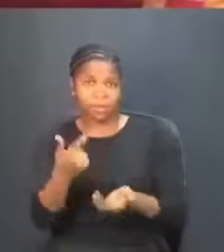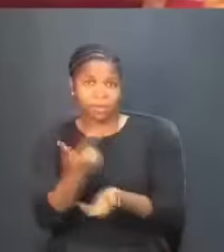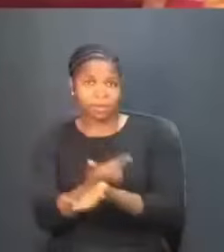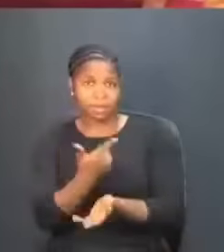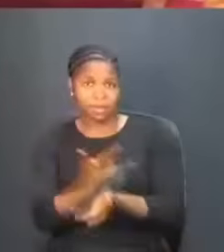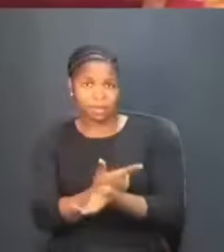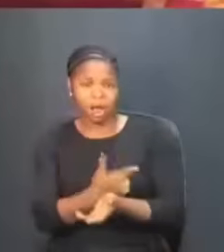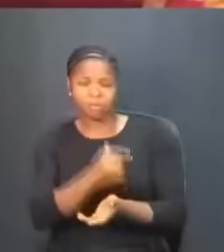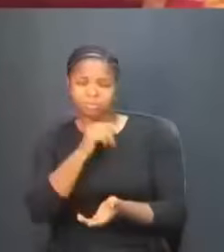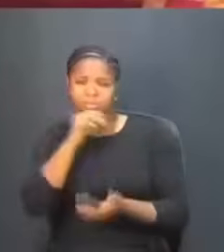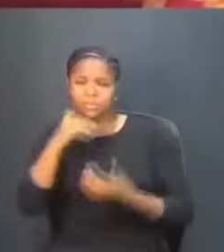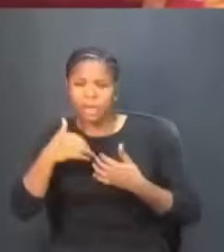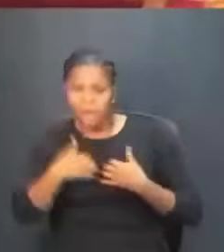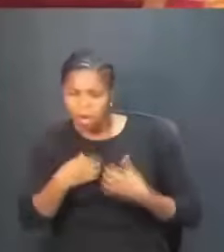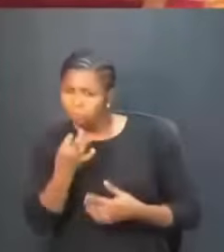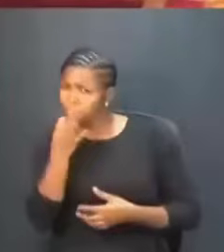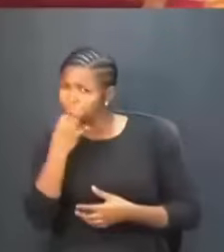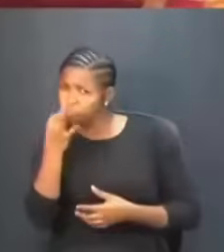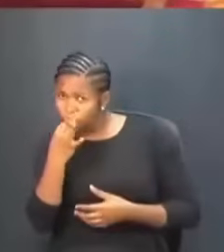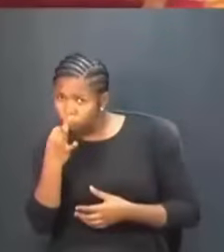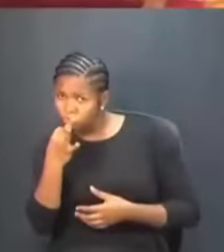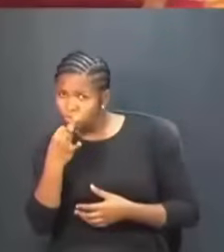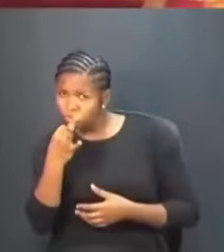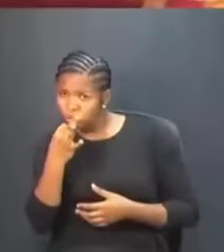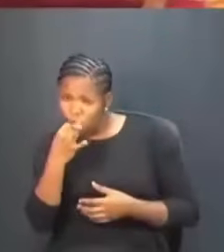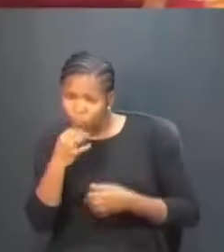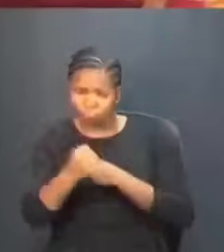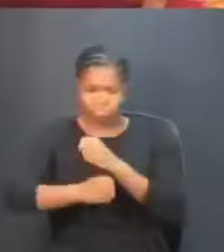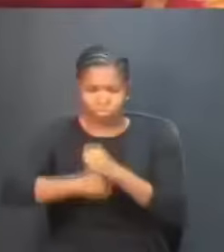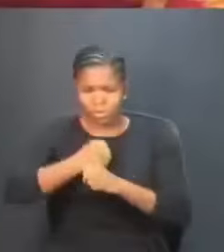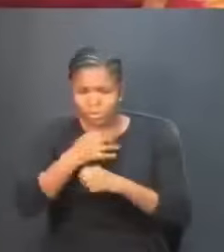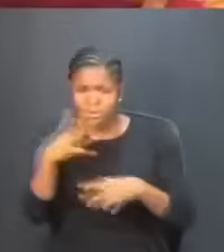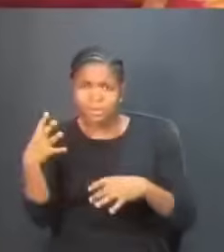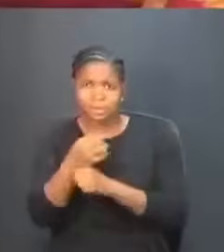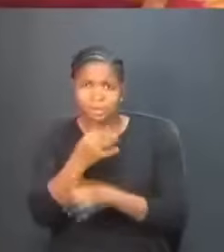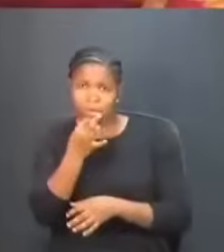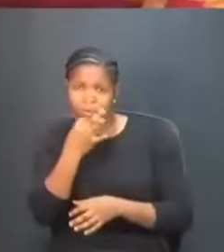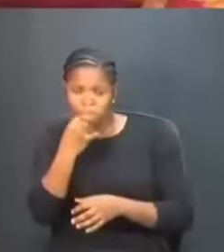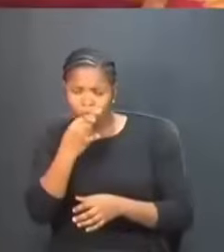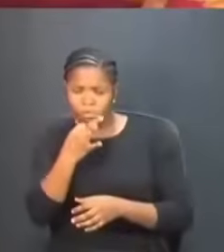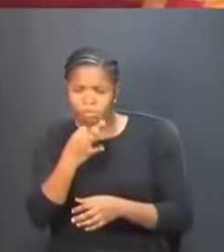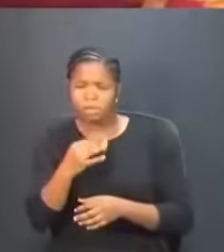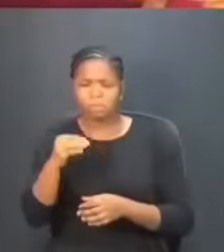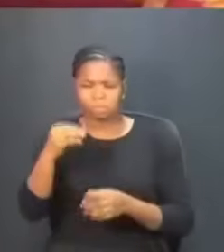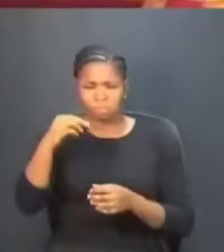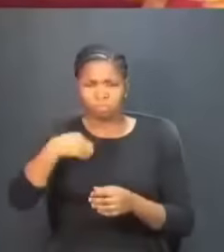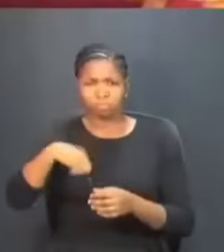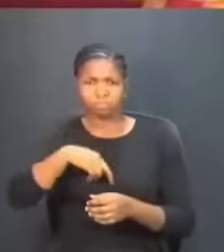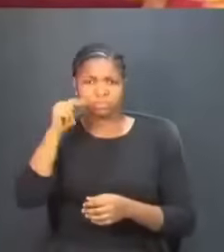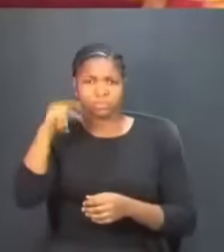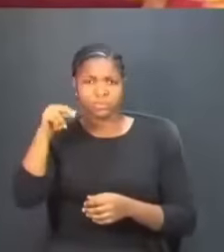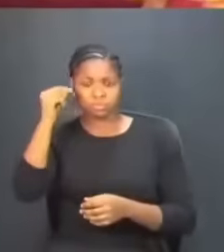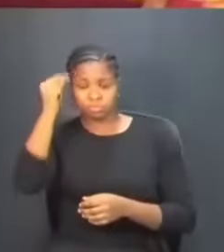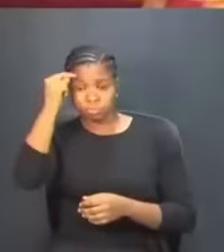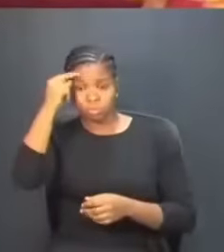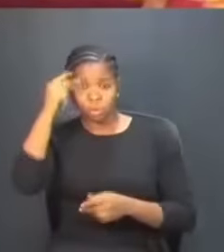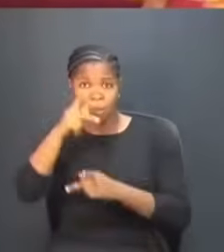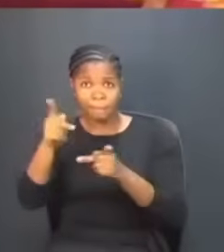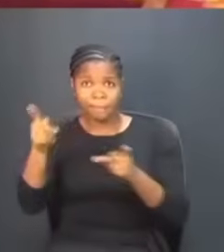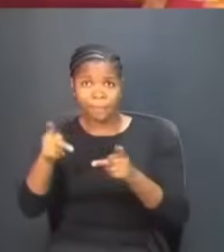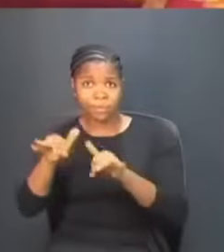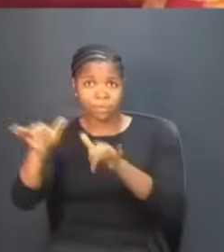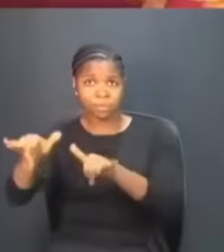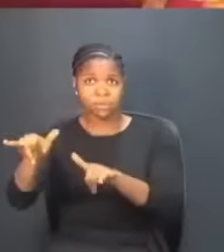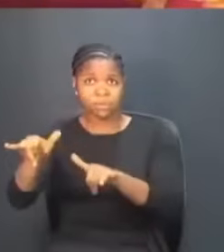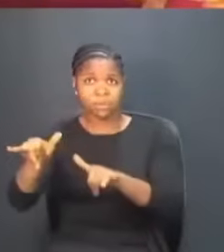insecure, we must know their locations so that we can make them food secure. their locations. You